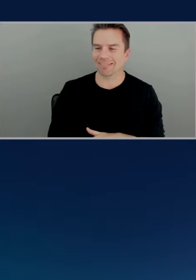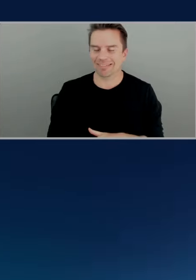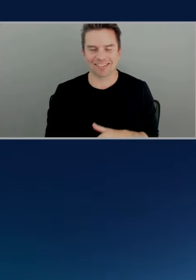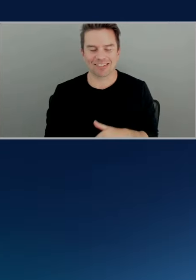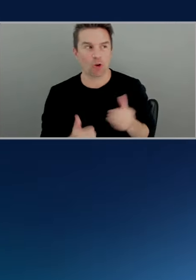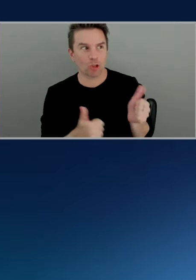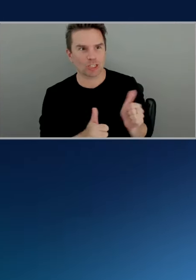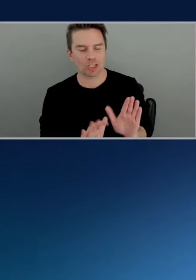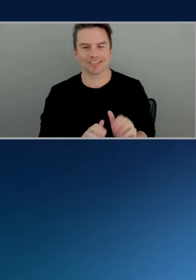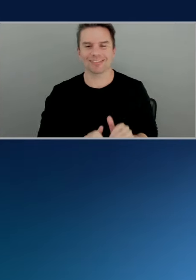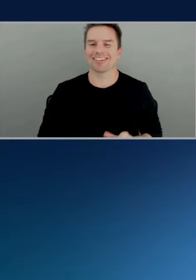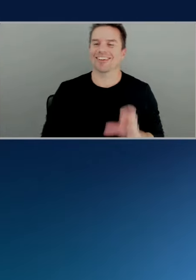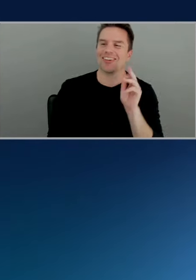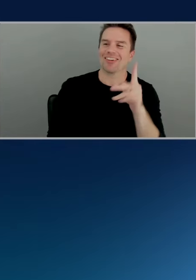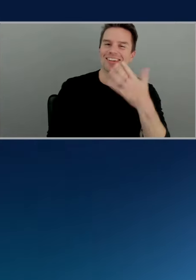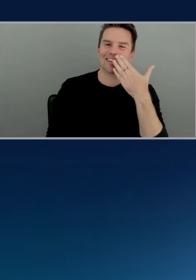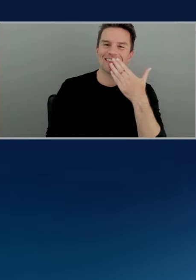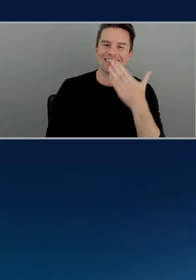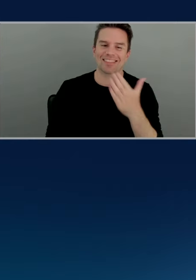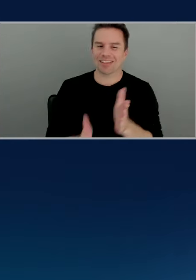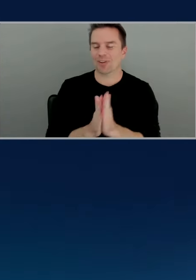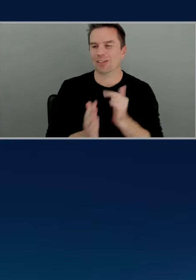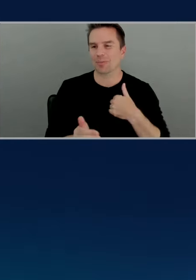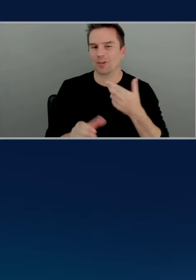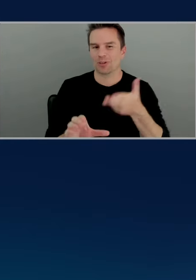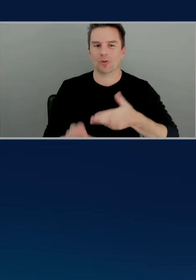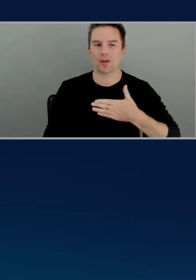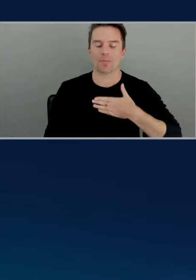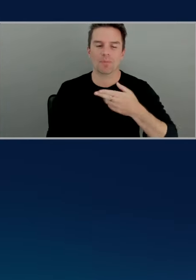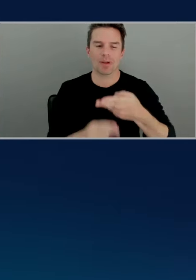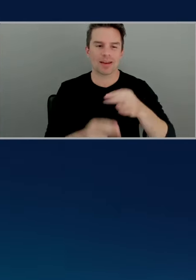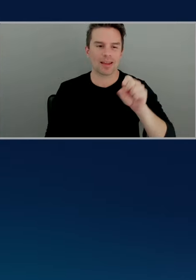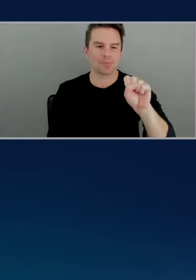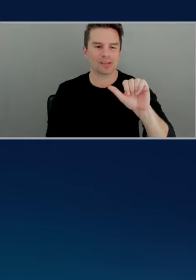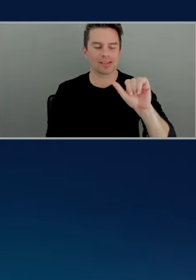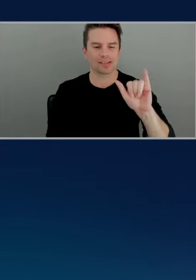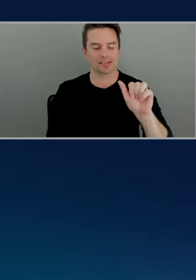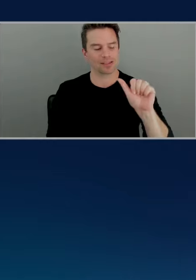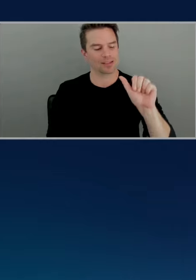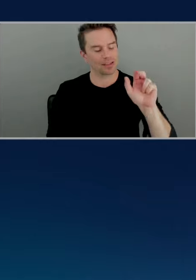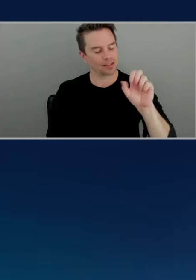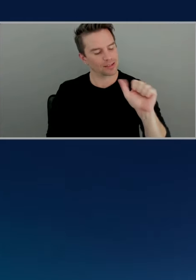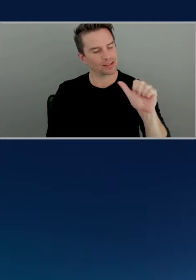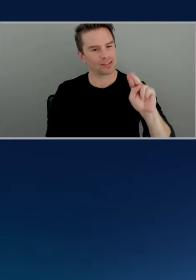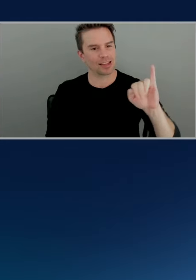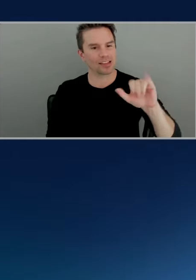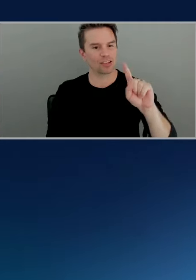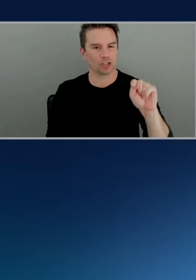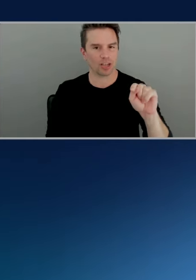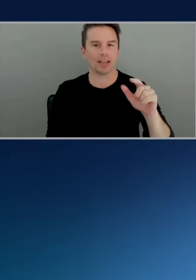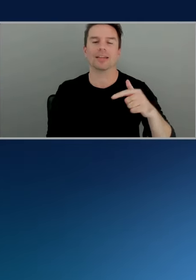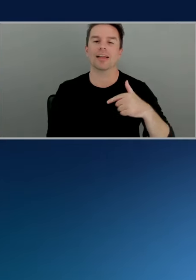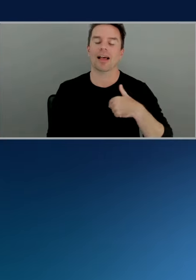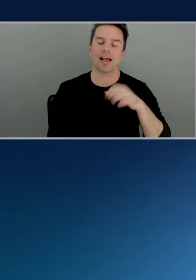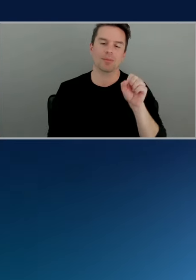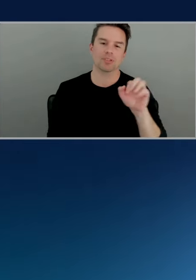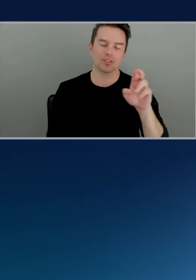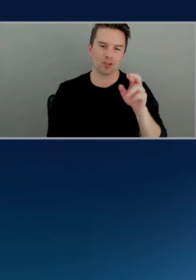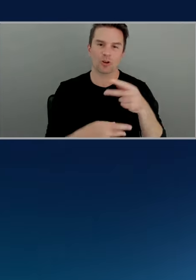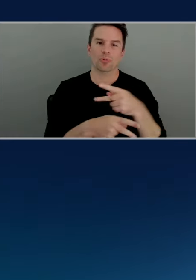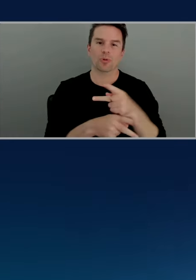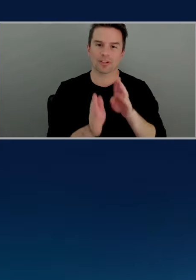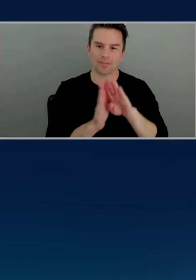me. So my name is Sanjit. I'm one of the senior product managers on the AWS in-memory database team. Cool. So today